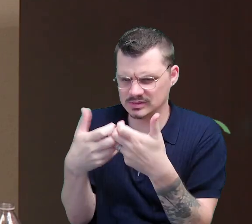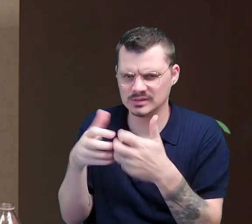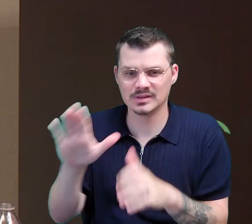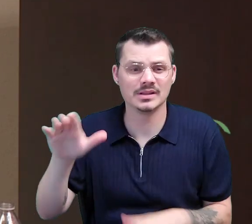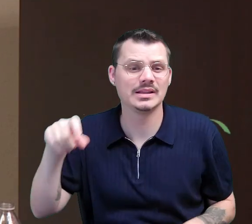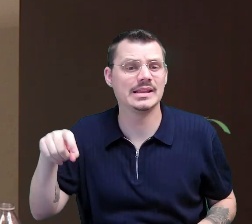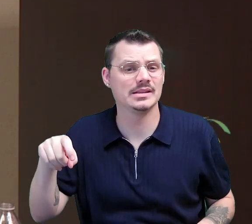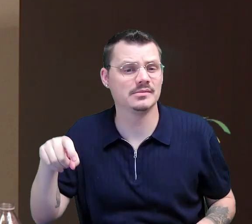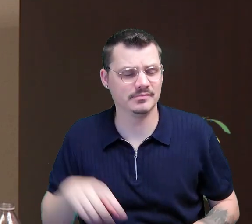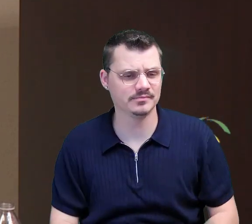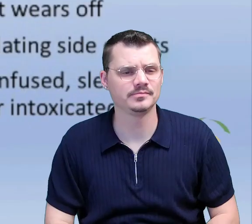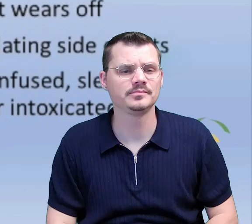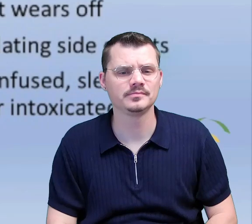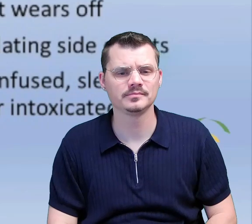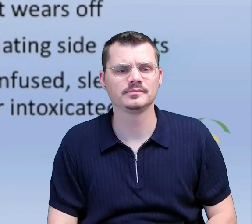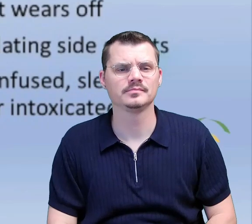need.